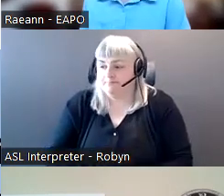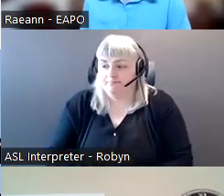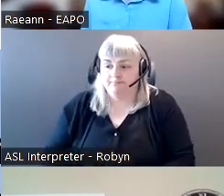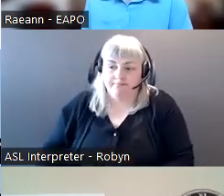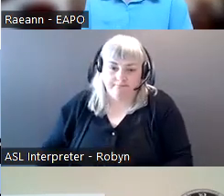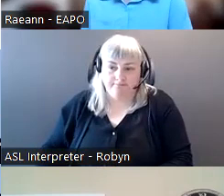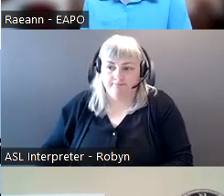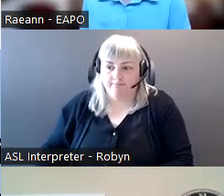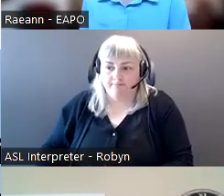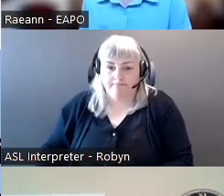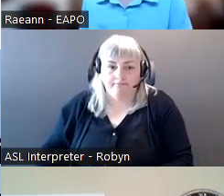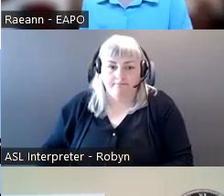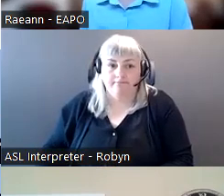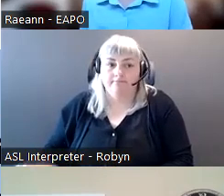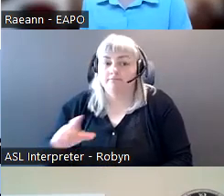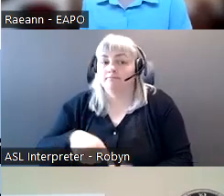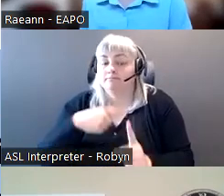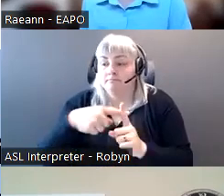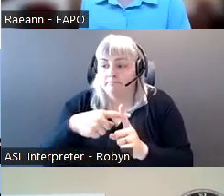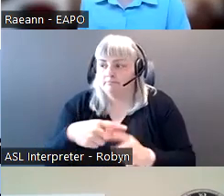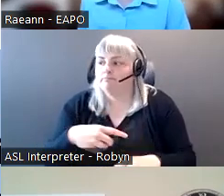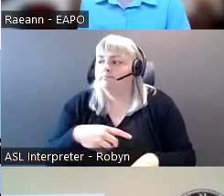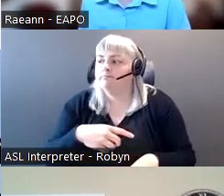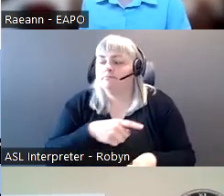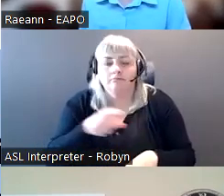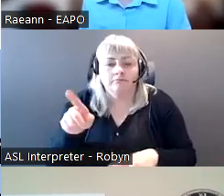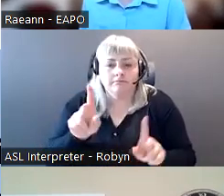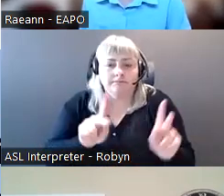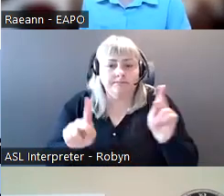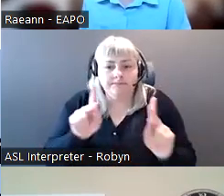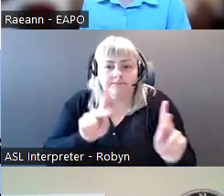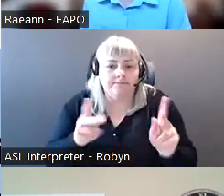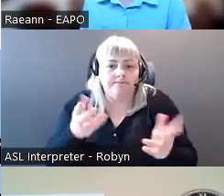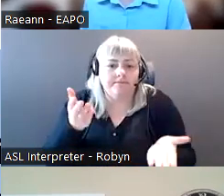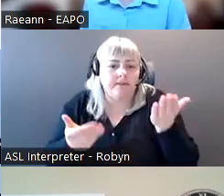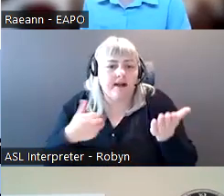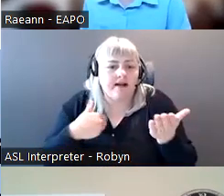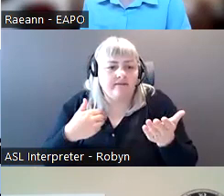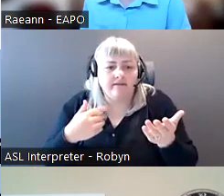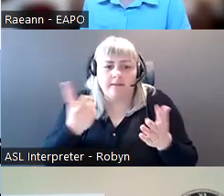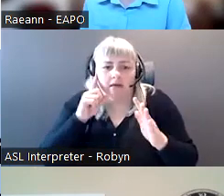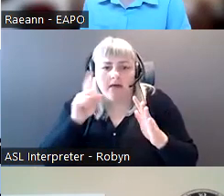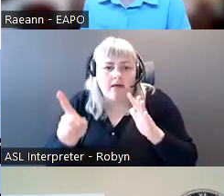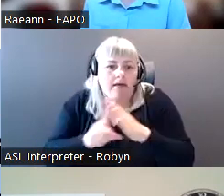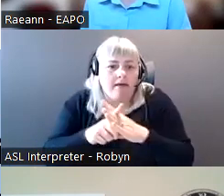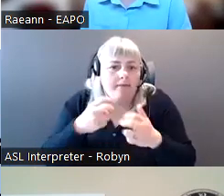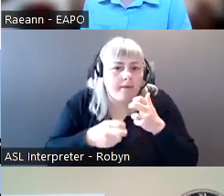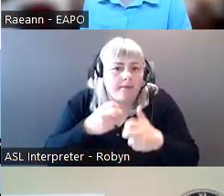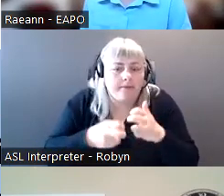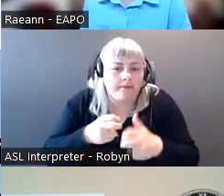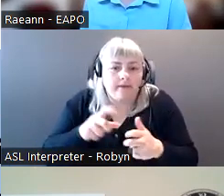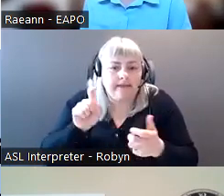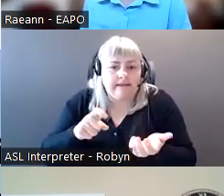And just lastly, we do appreciate people may have certain issues or circumstances that they may want to